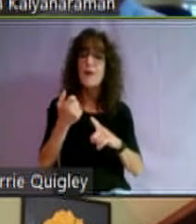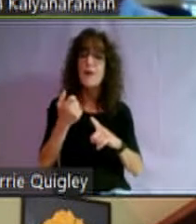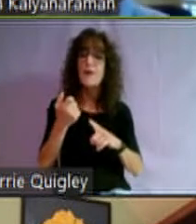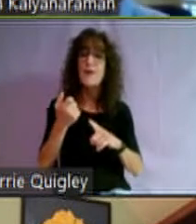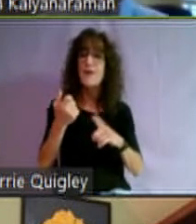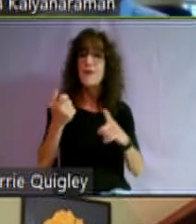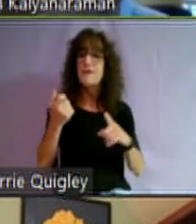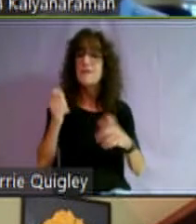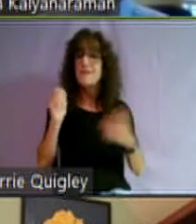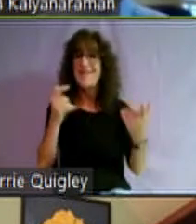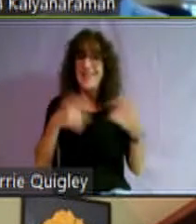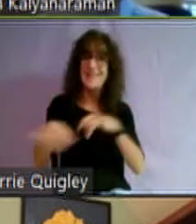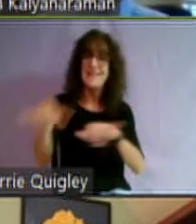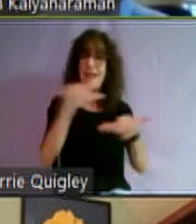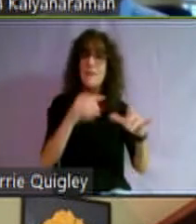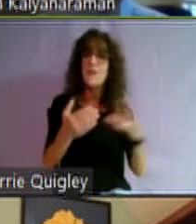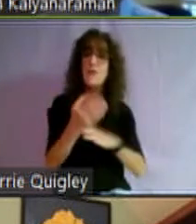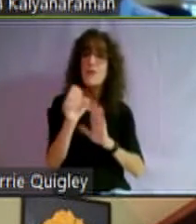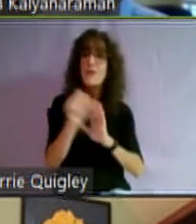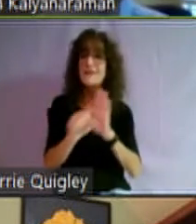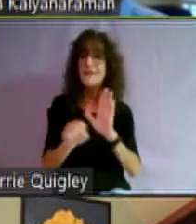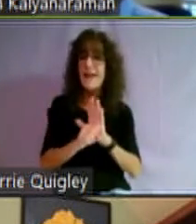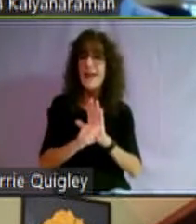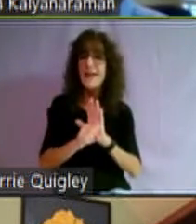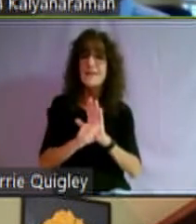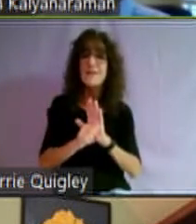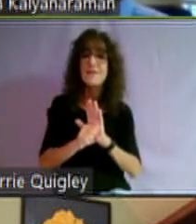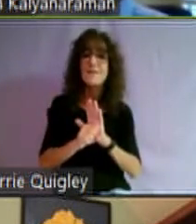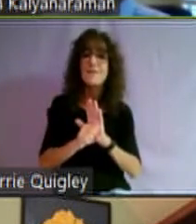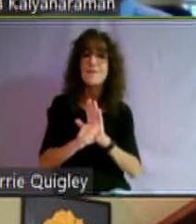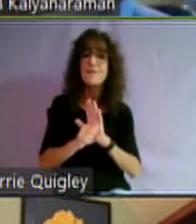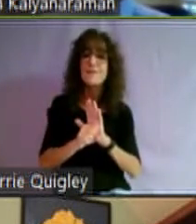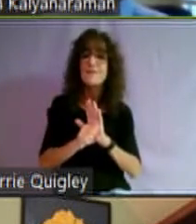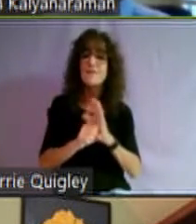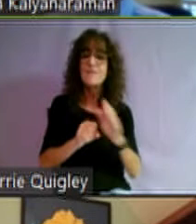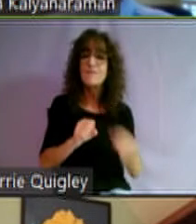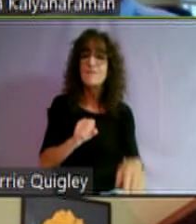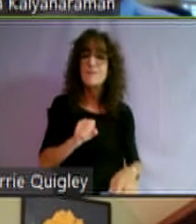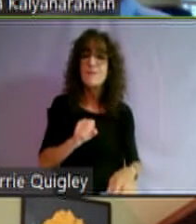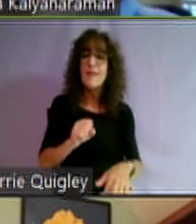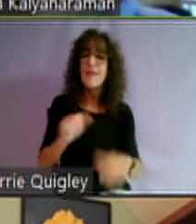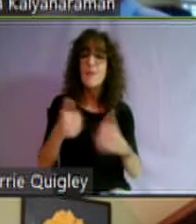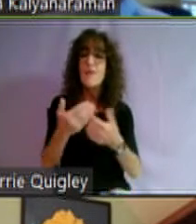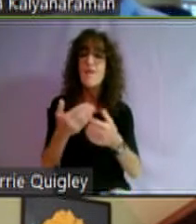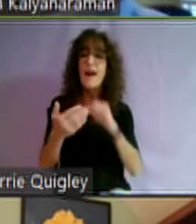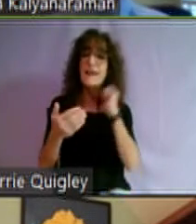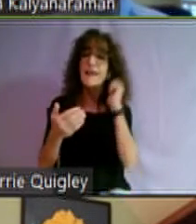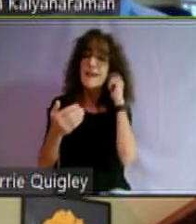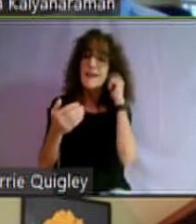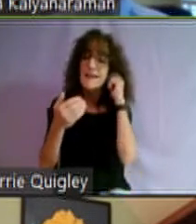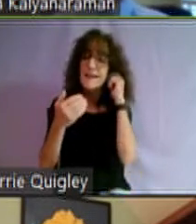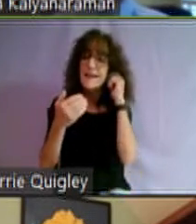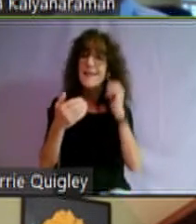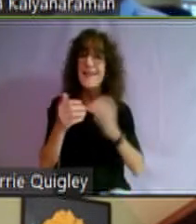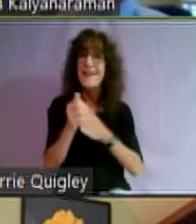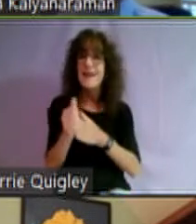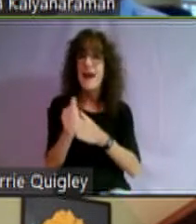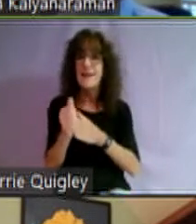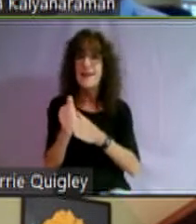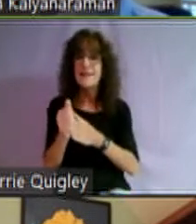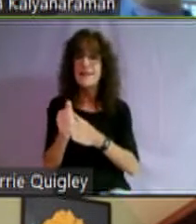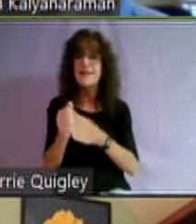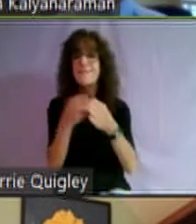state. About 3 weeks ago now, they provided some guidance. It's a broad framework that looks